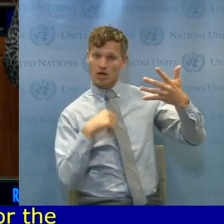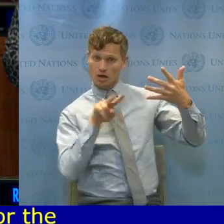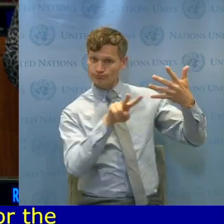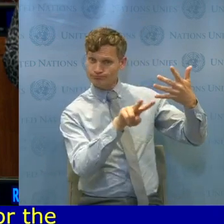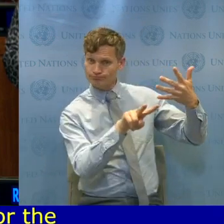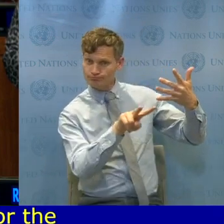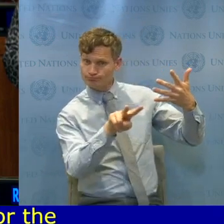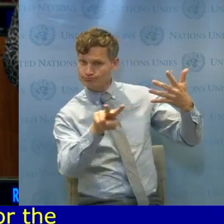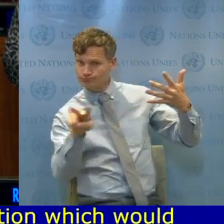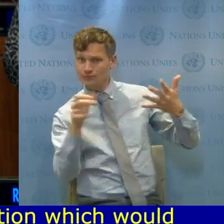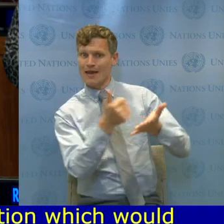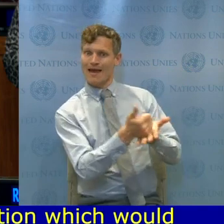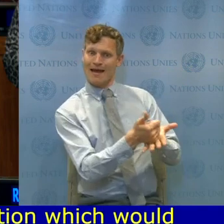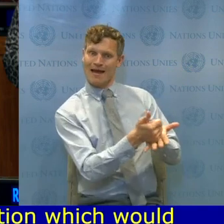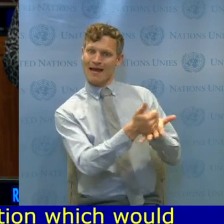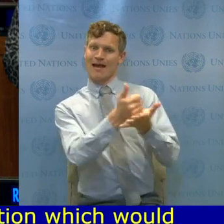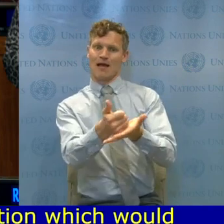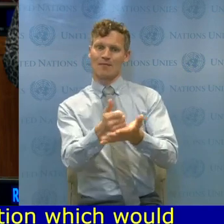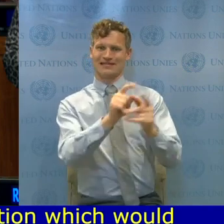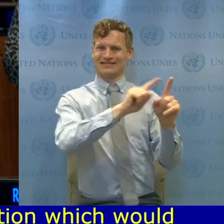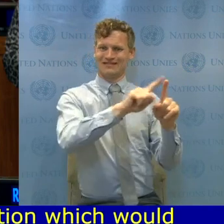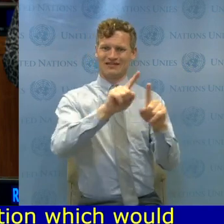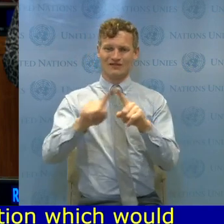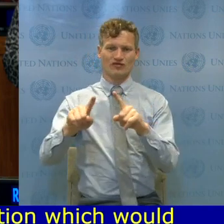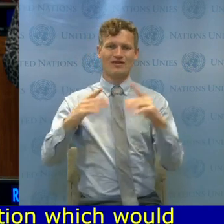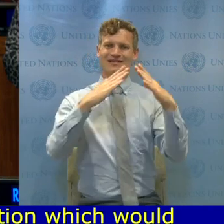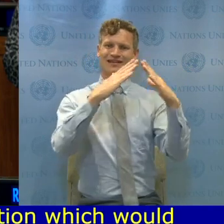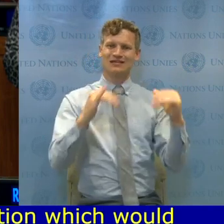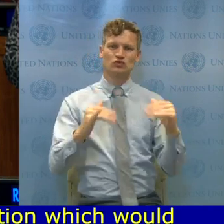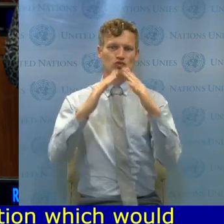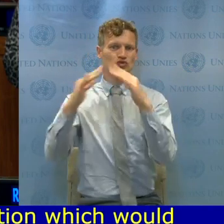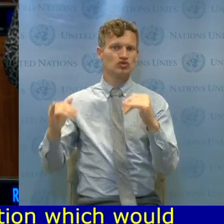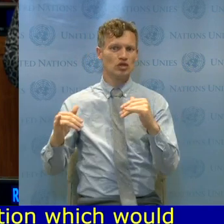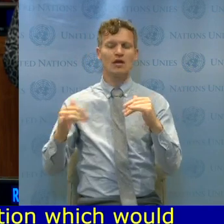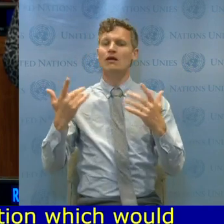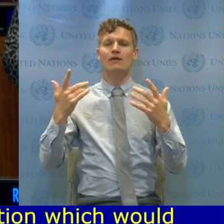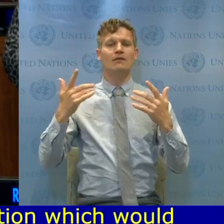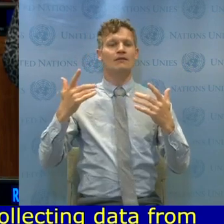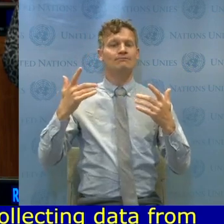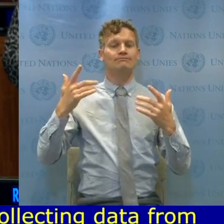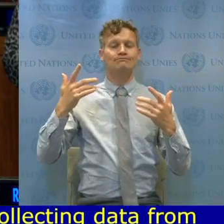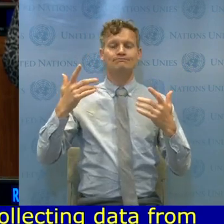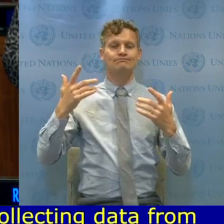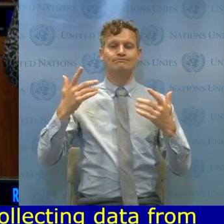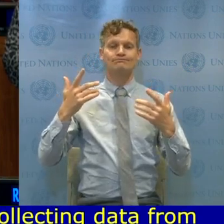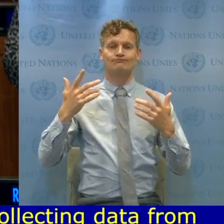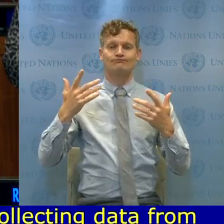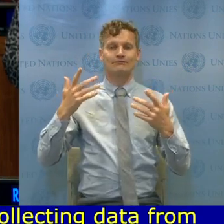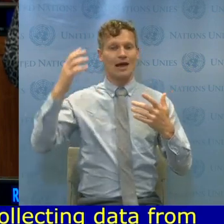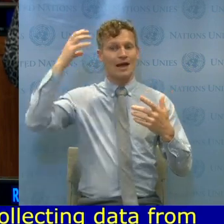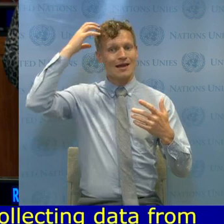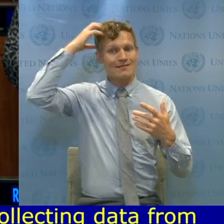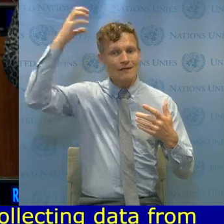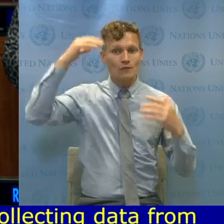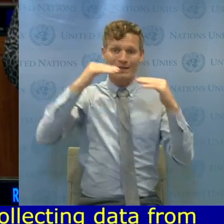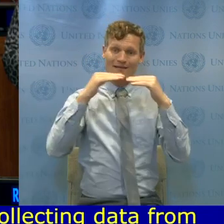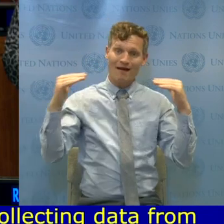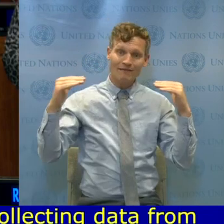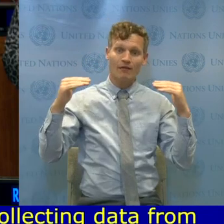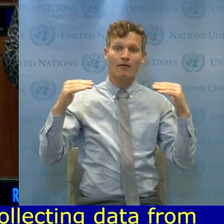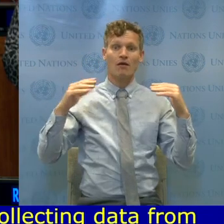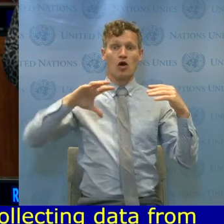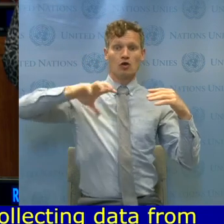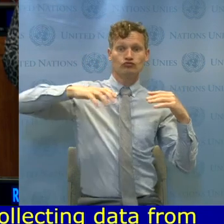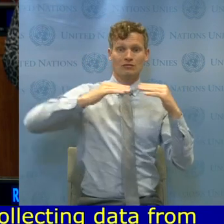the reporting process at the national and international levels. While many positive results have been achieved in the